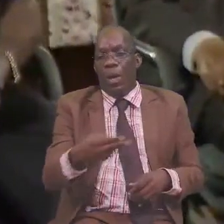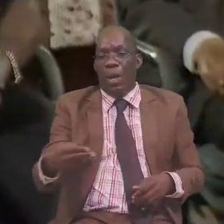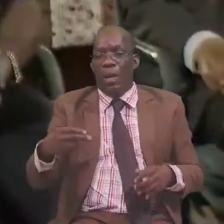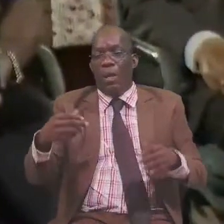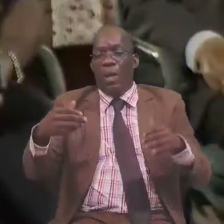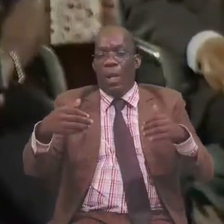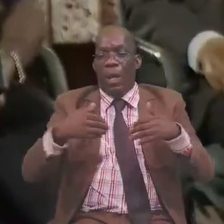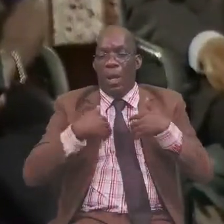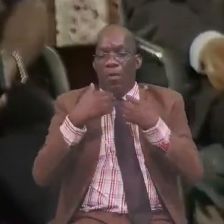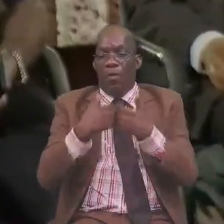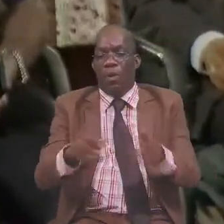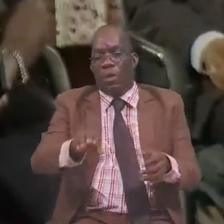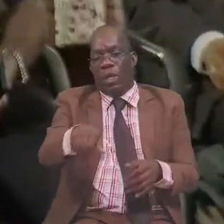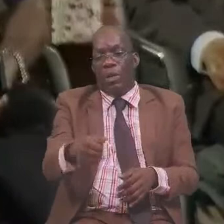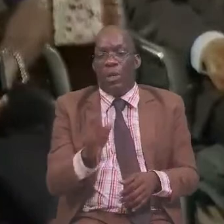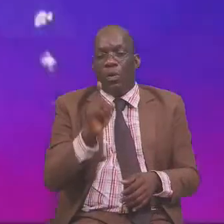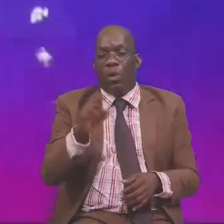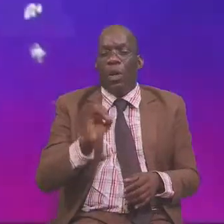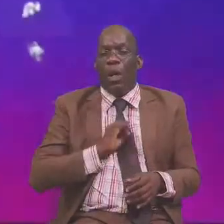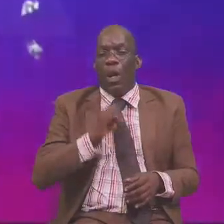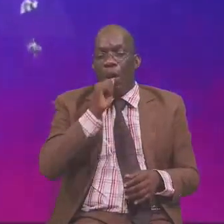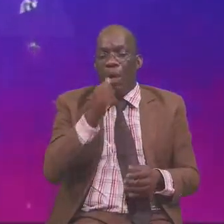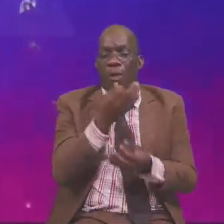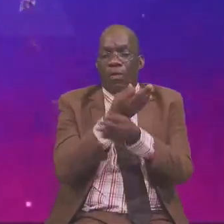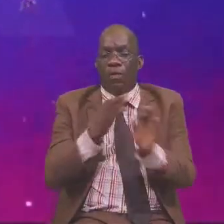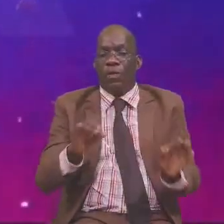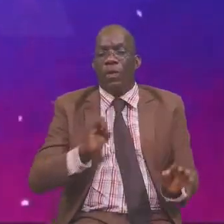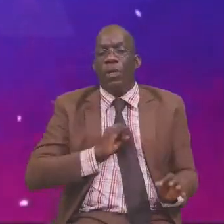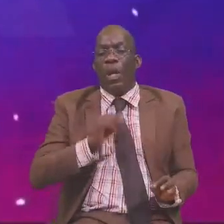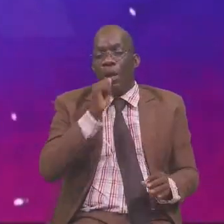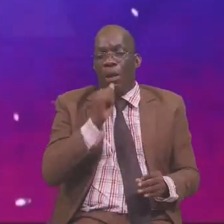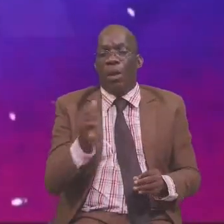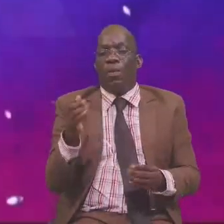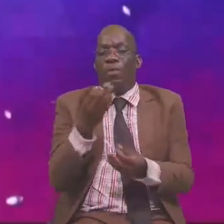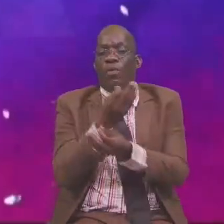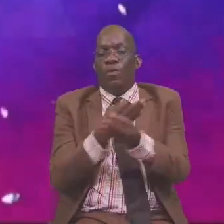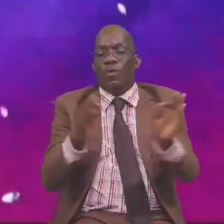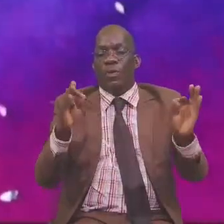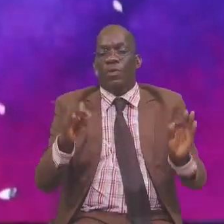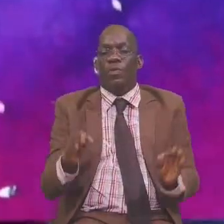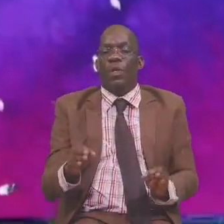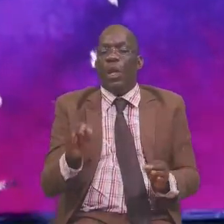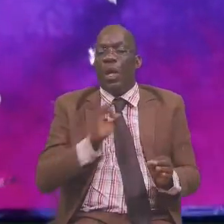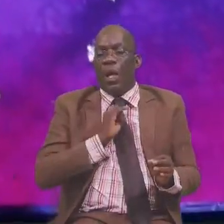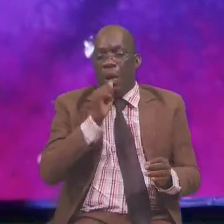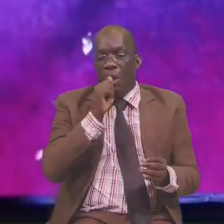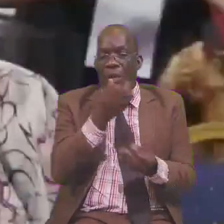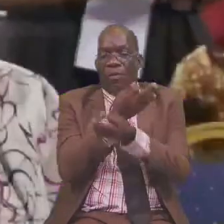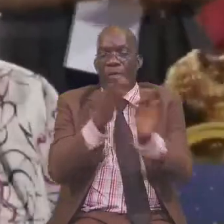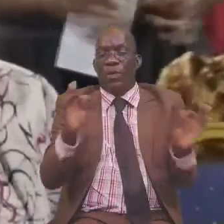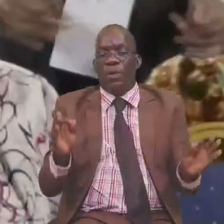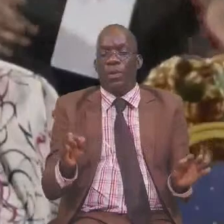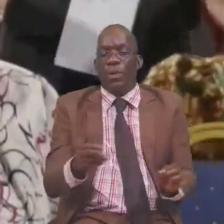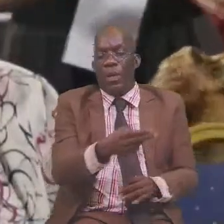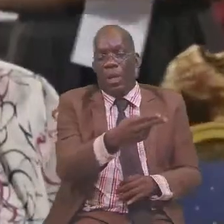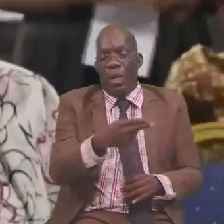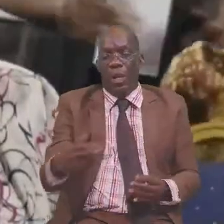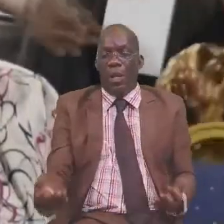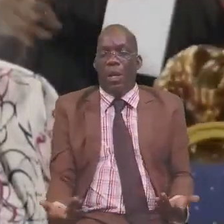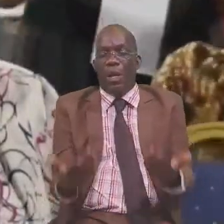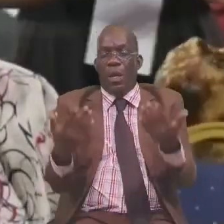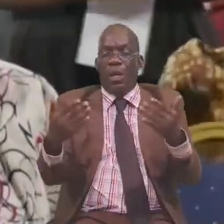another one, I am free. Oh, I am free. Sing it again. I am free. Hell lost